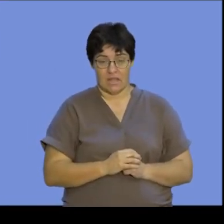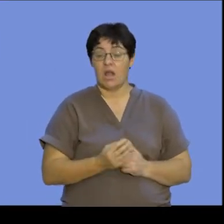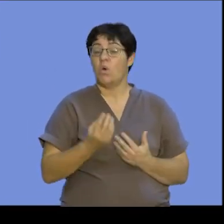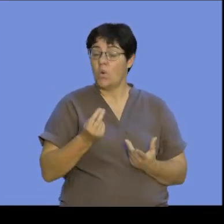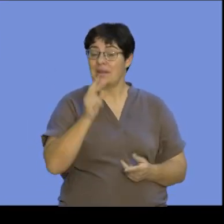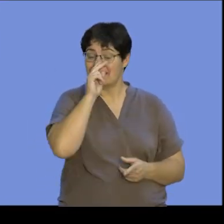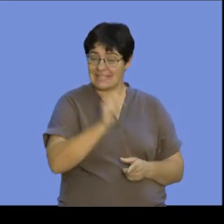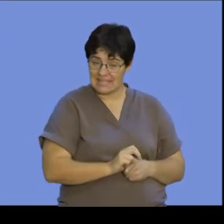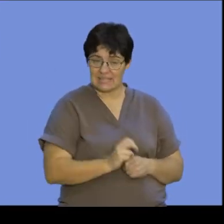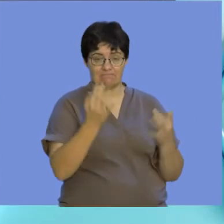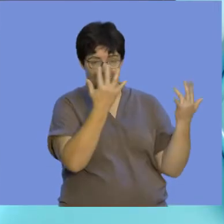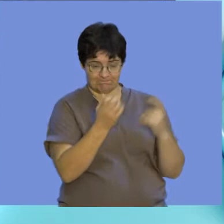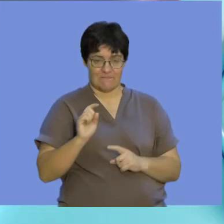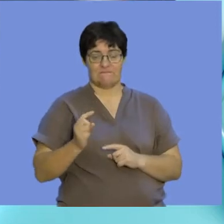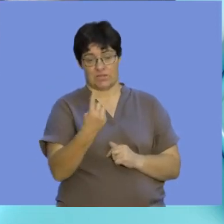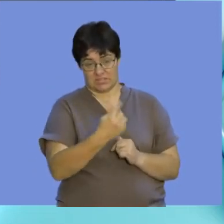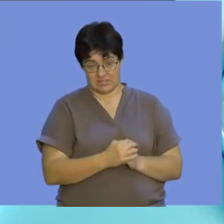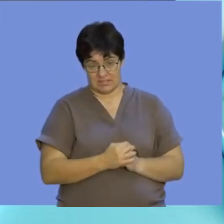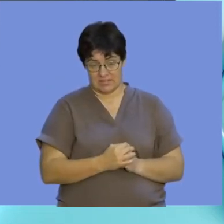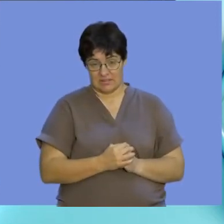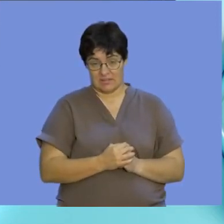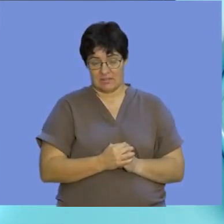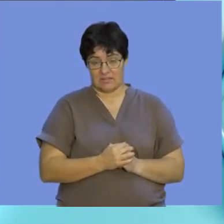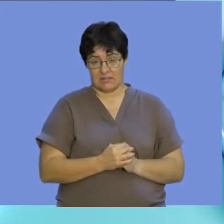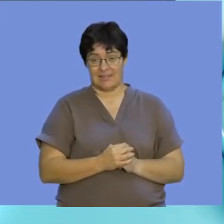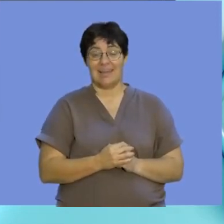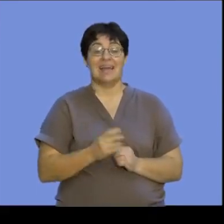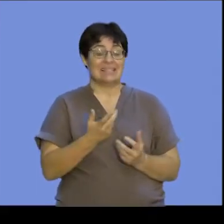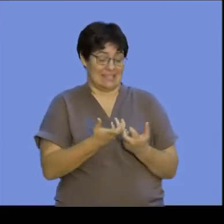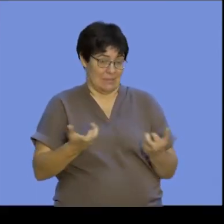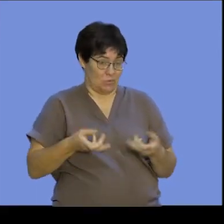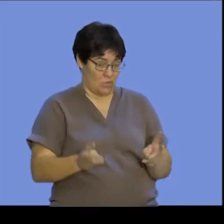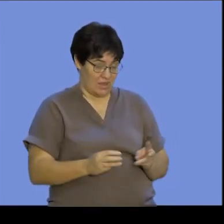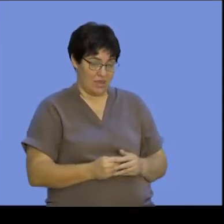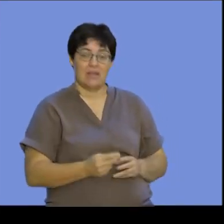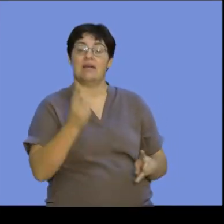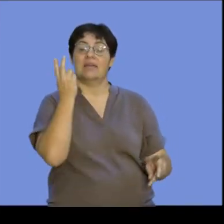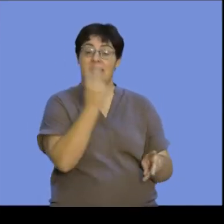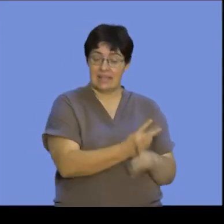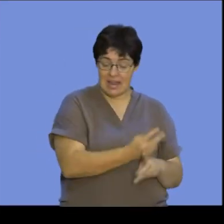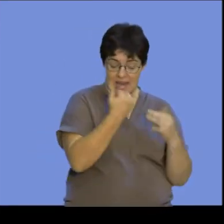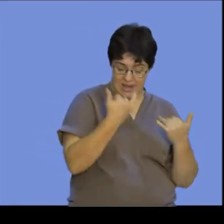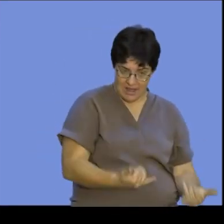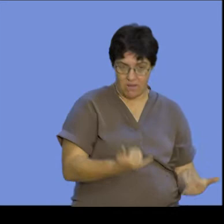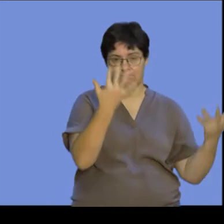calculation first and separately. Then we can do the calculation